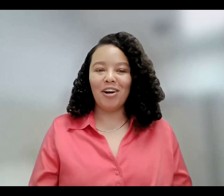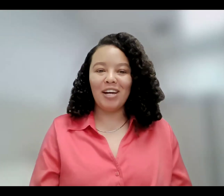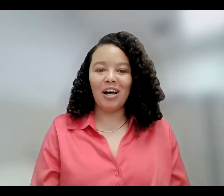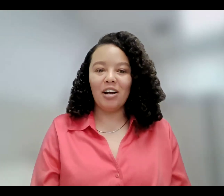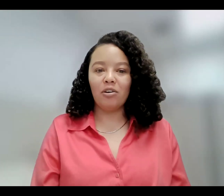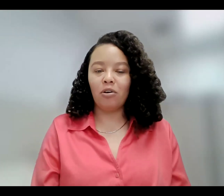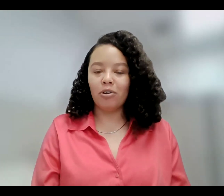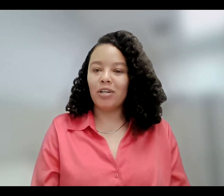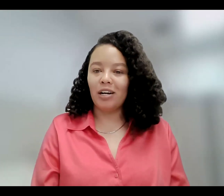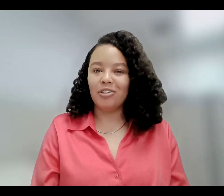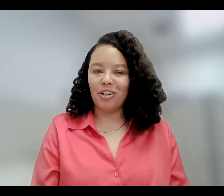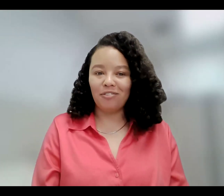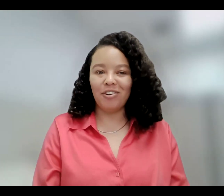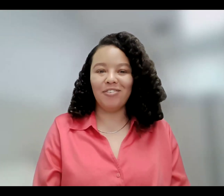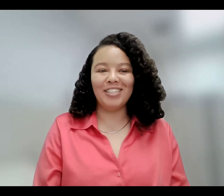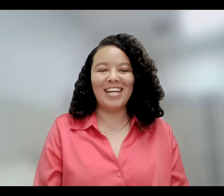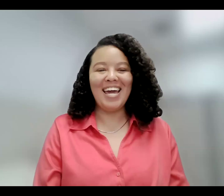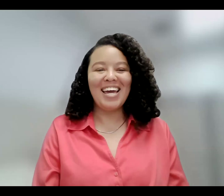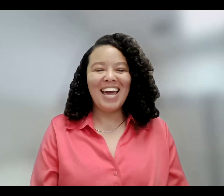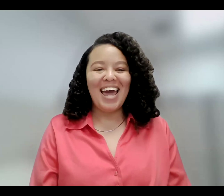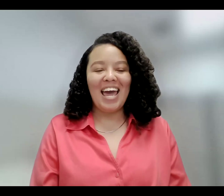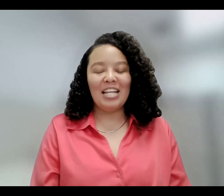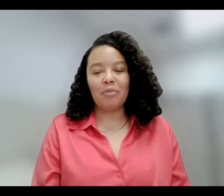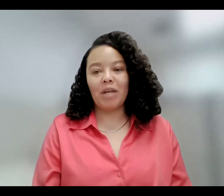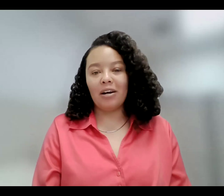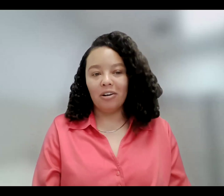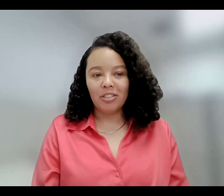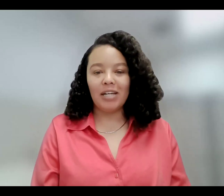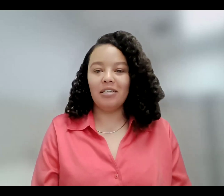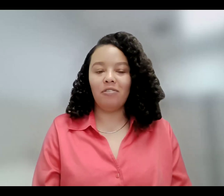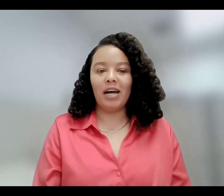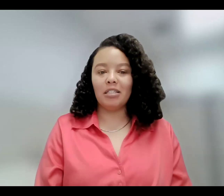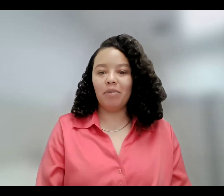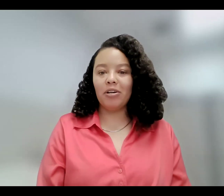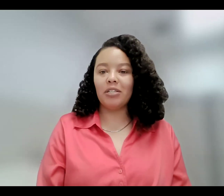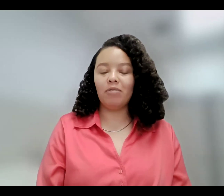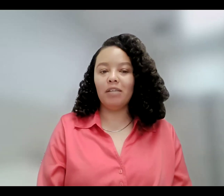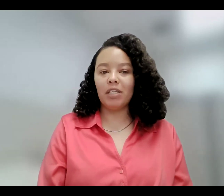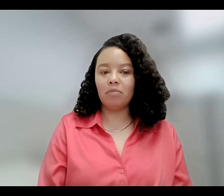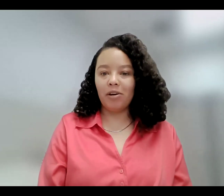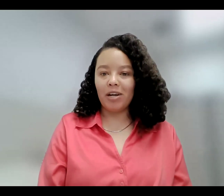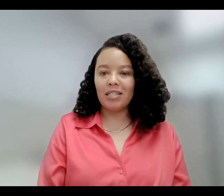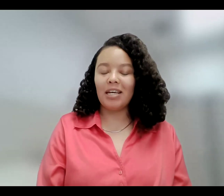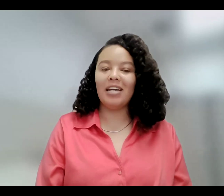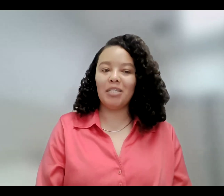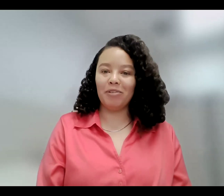am wearing a coral-colored shirt for you all today. And I also identify as a person with lived experience and